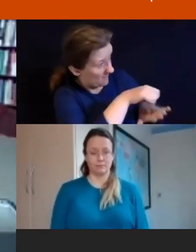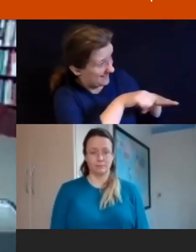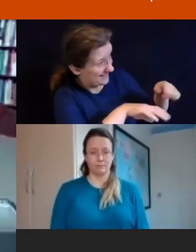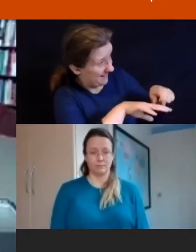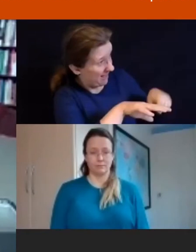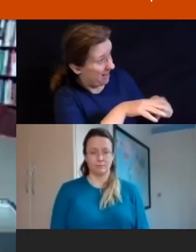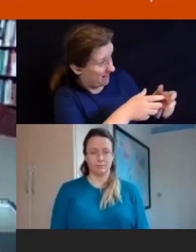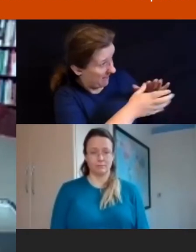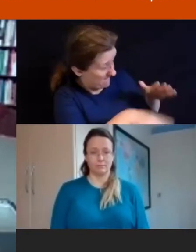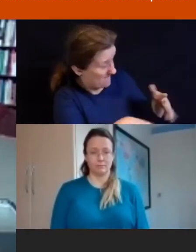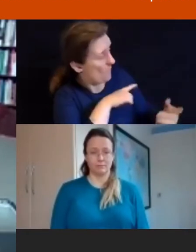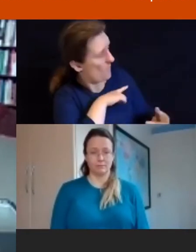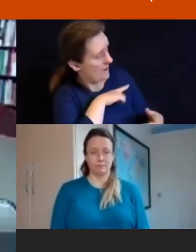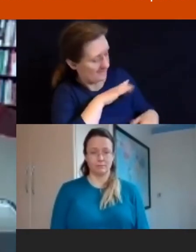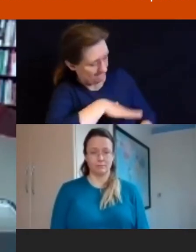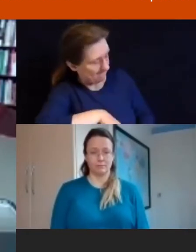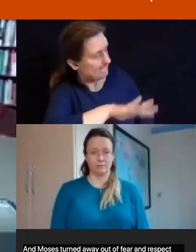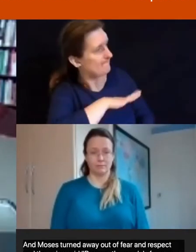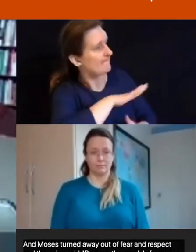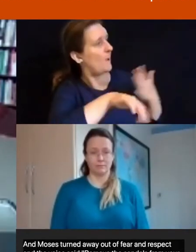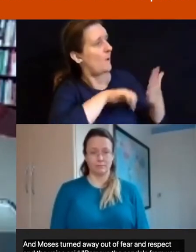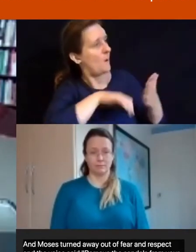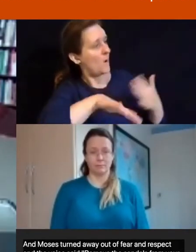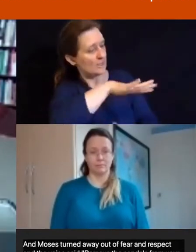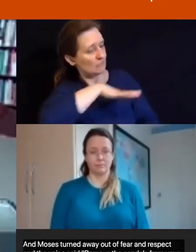because you are standing on holy ground."